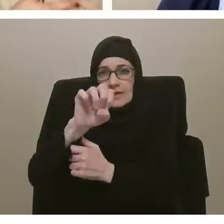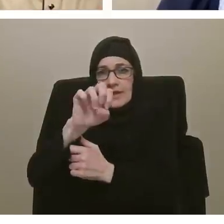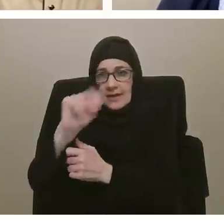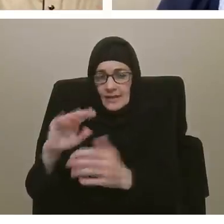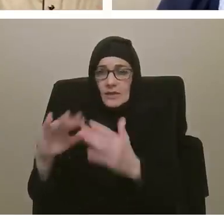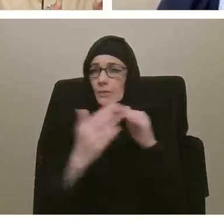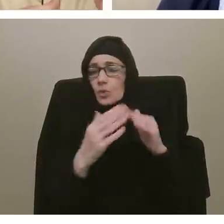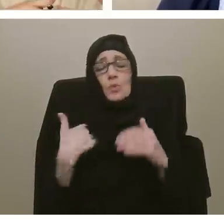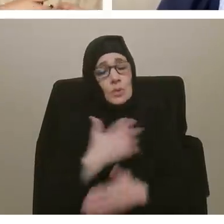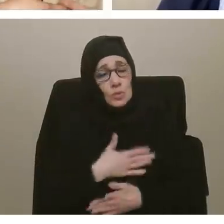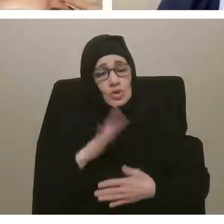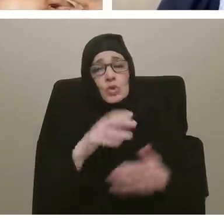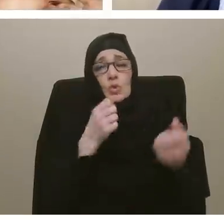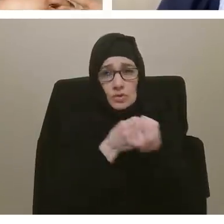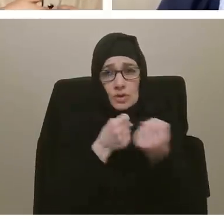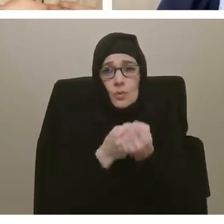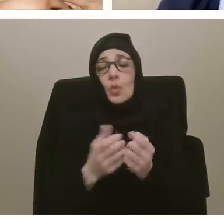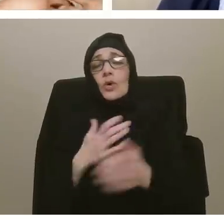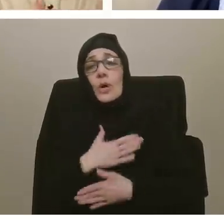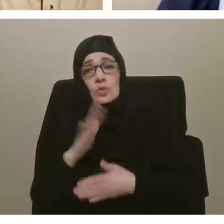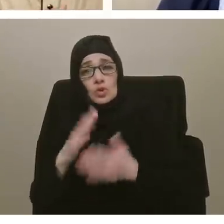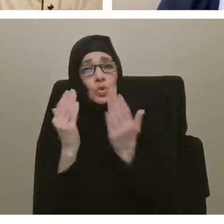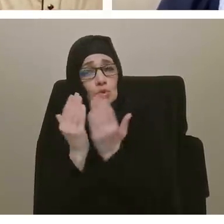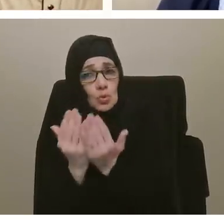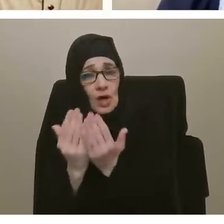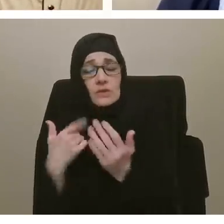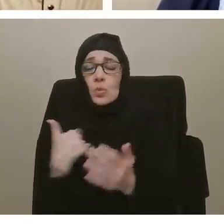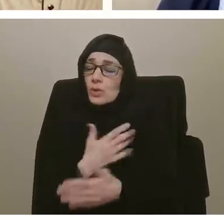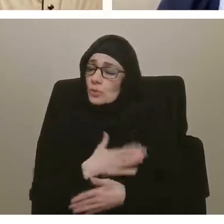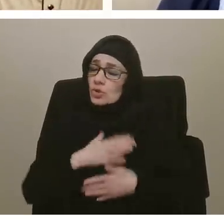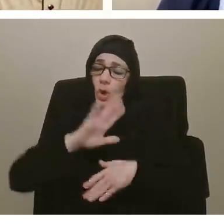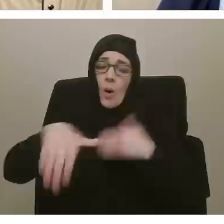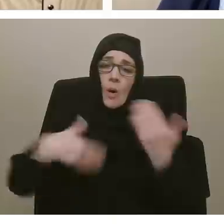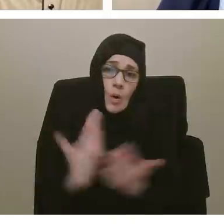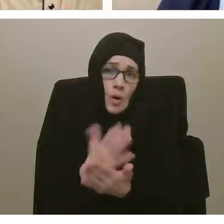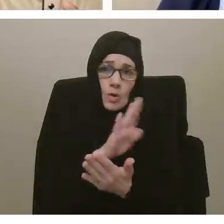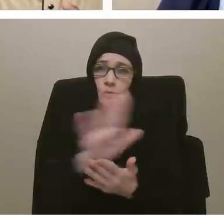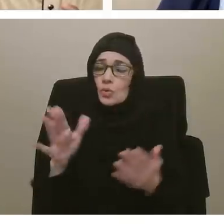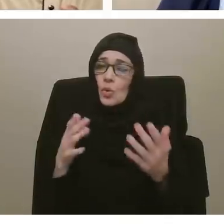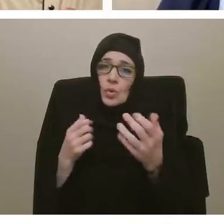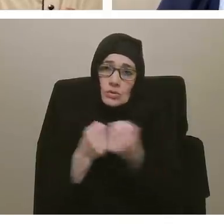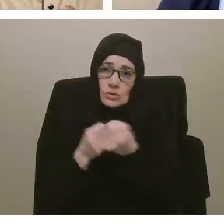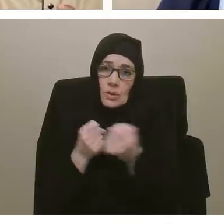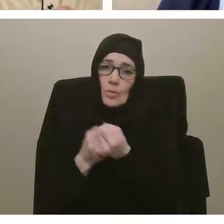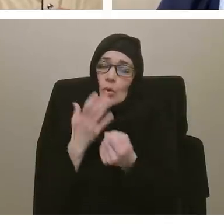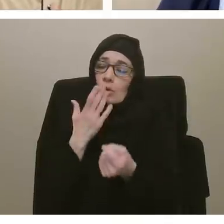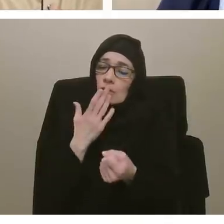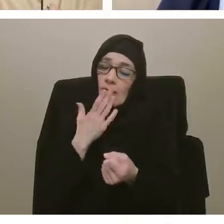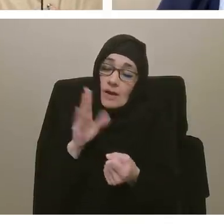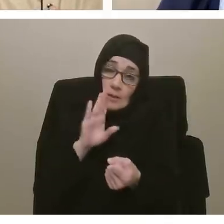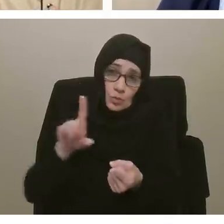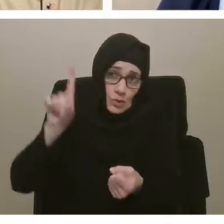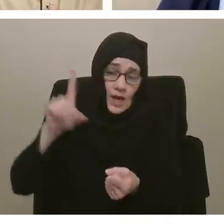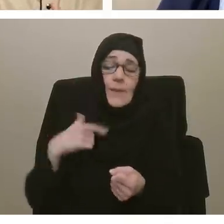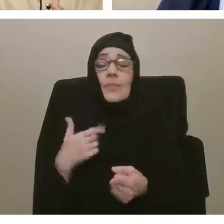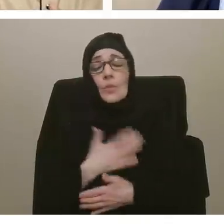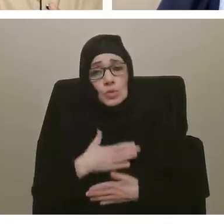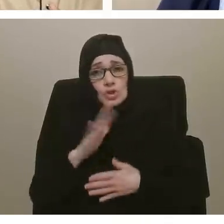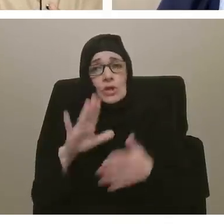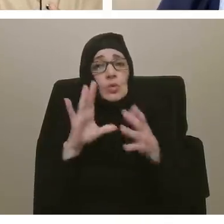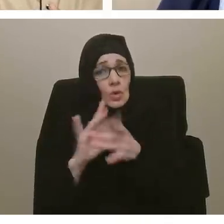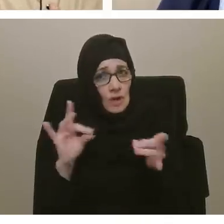Yes. We appreciate your du'as. We appreciate all the support that you've given. Alhamdulillah. I mean, we appreciate the comments that you've sent in.